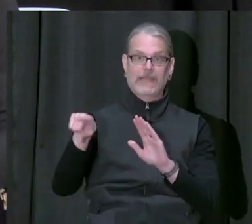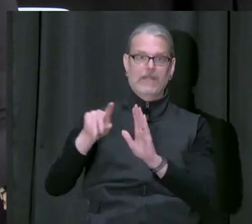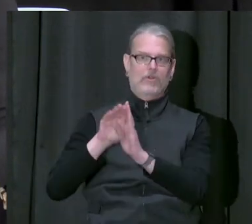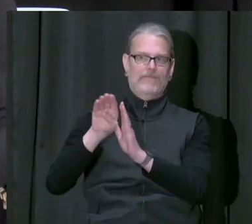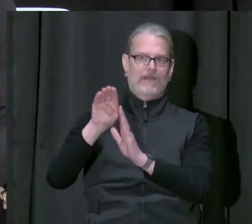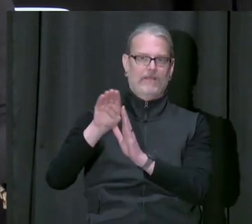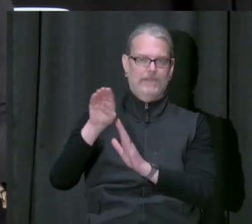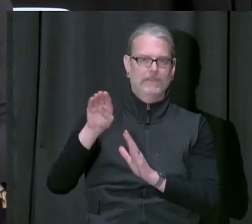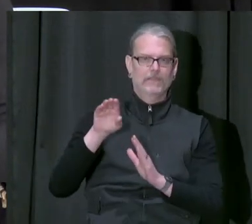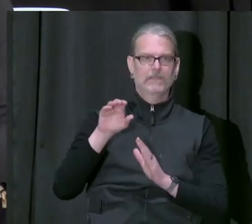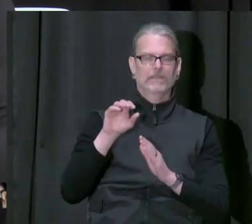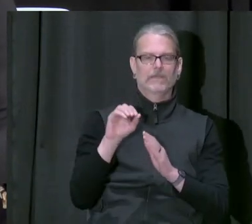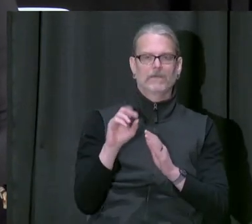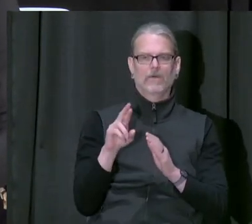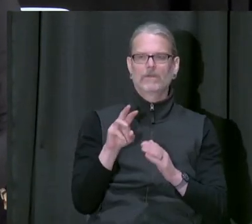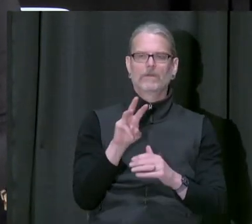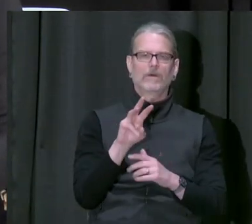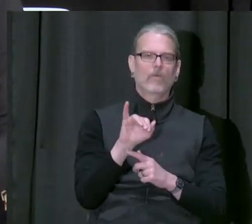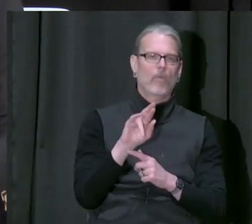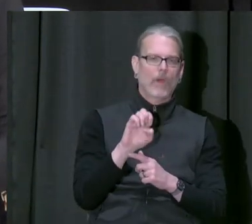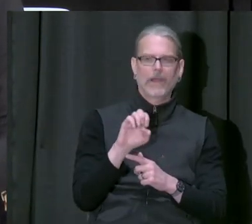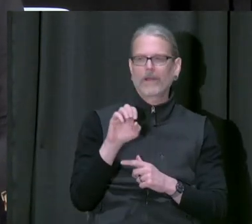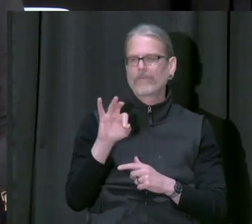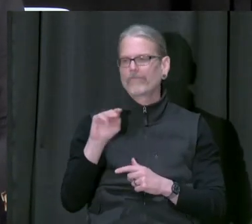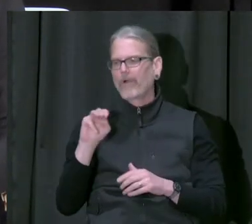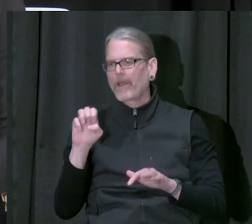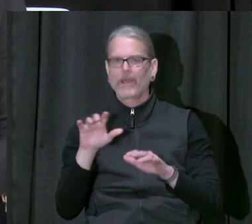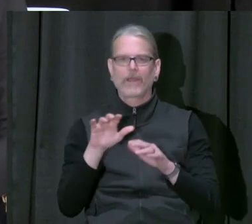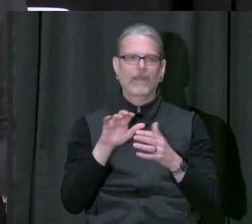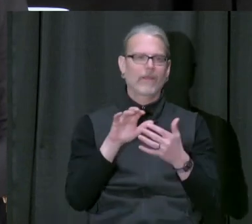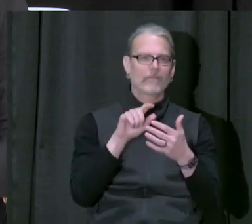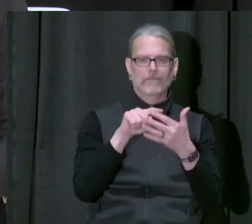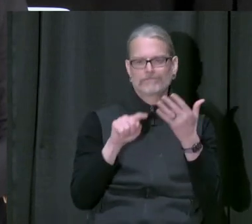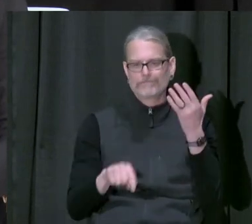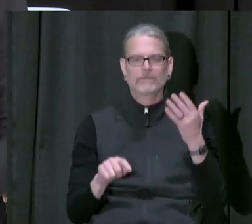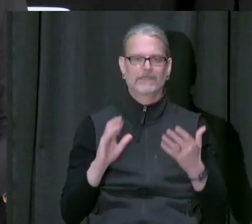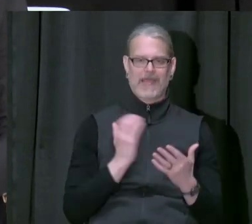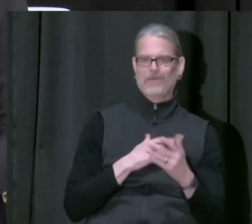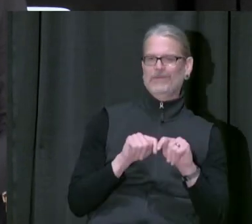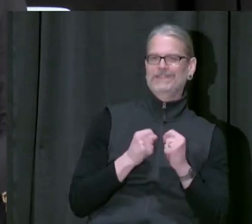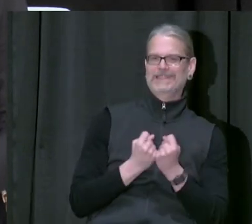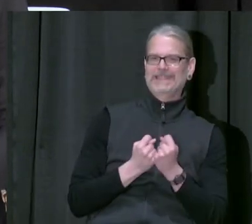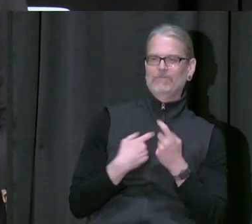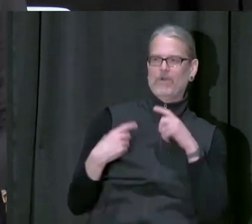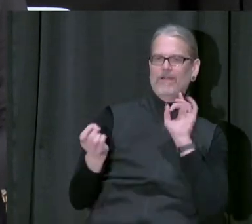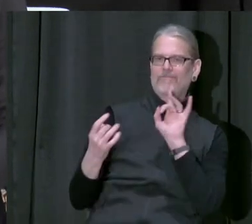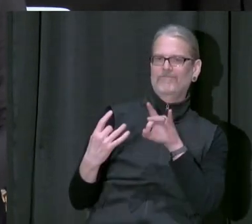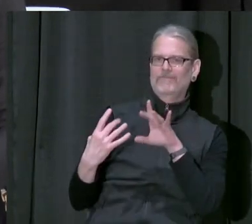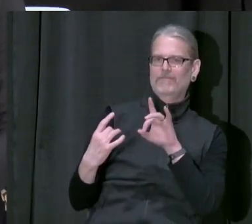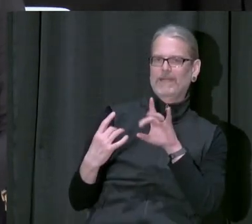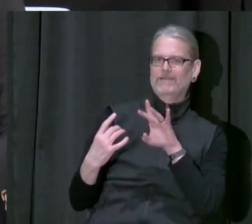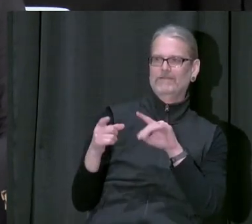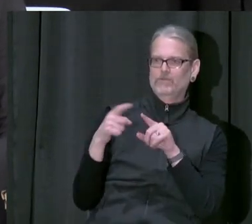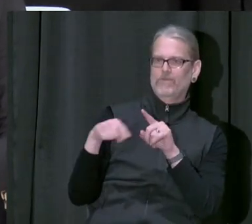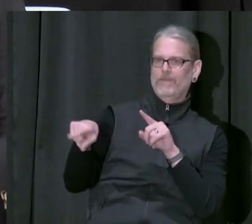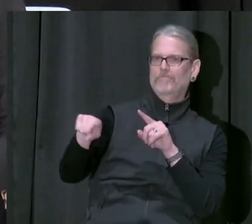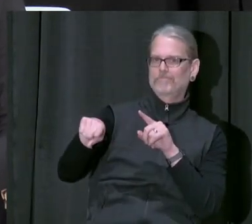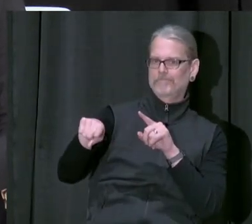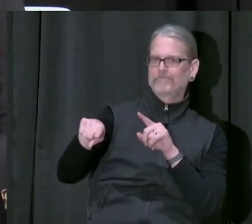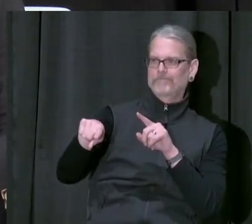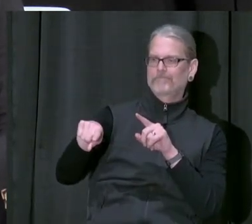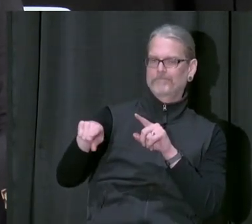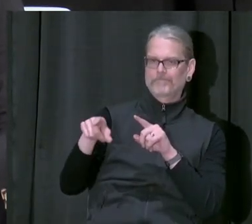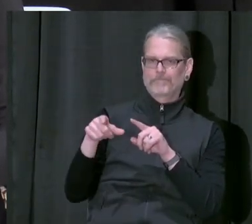or full design mocks or wireframes. And our team will provide feedback to those teams